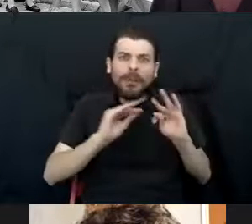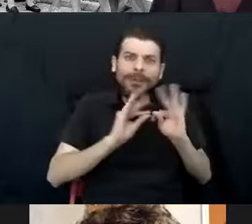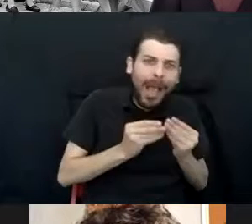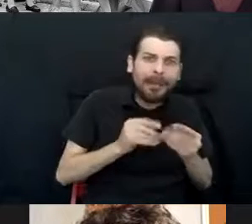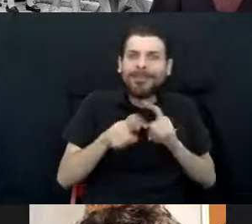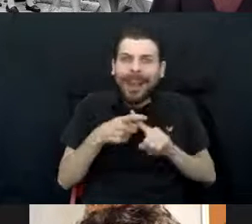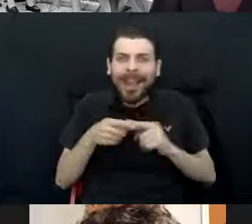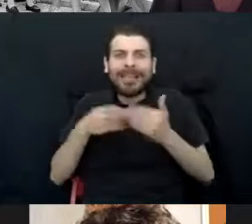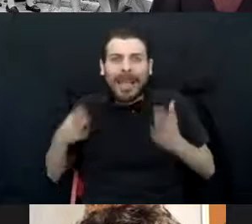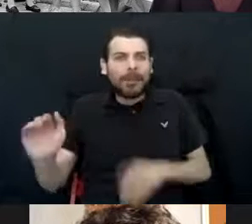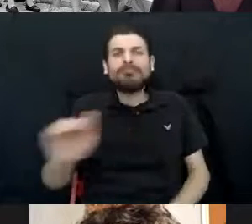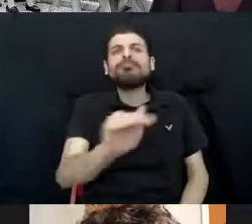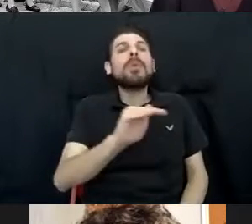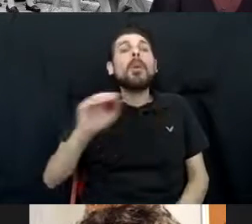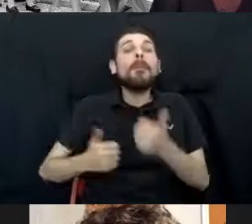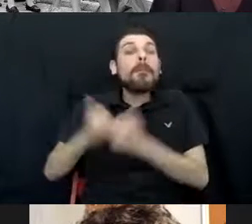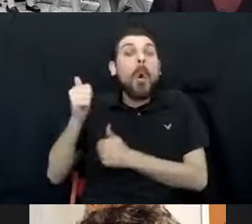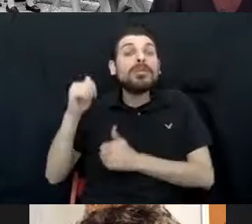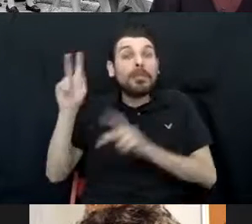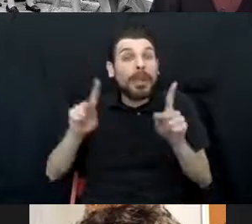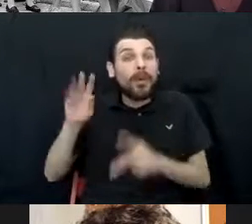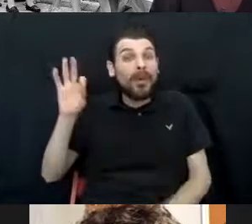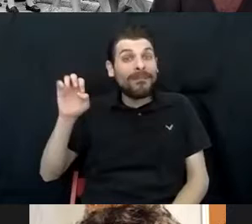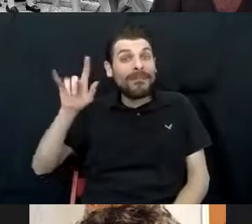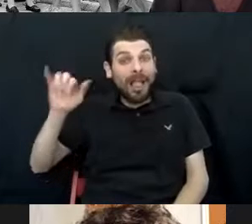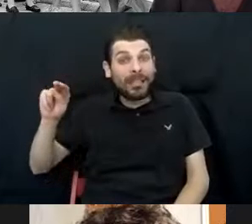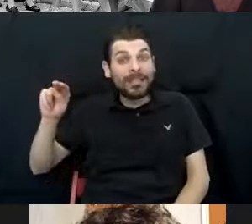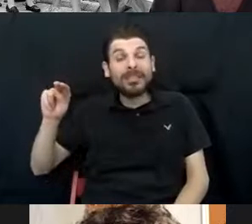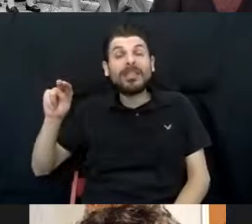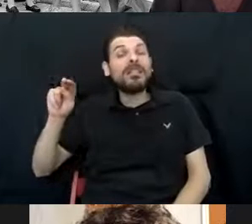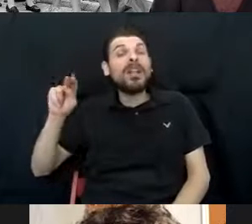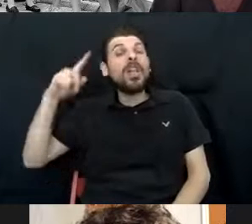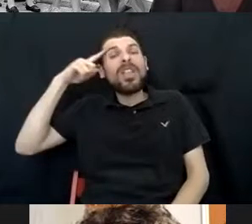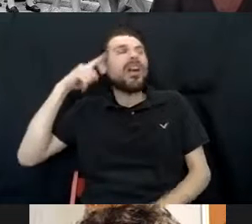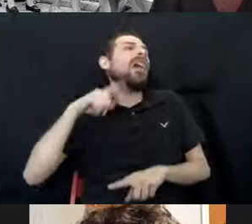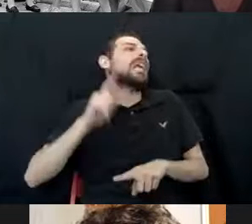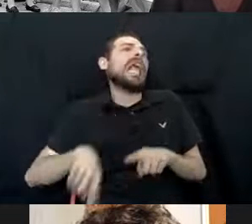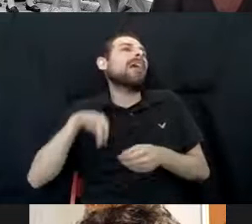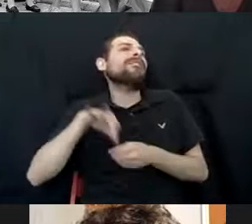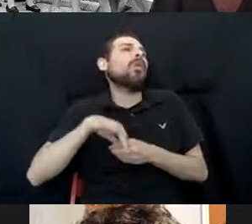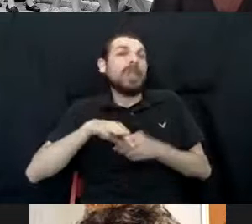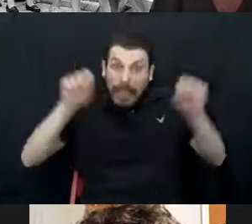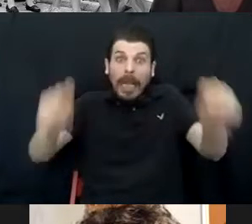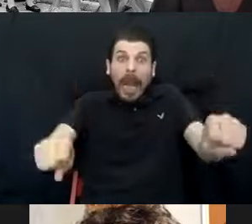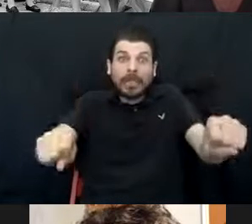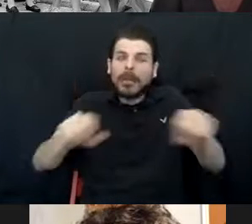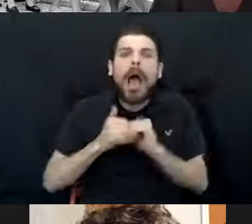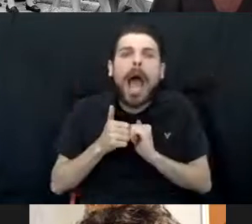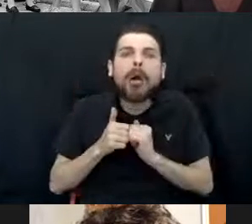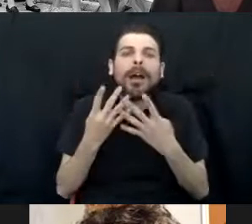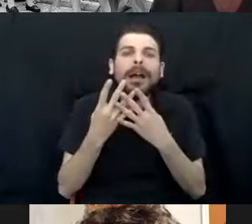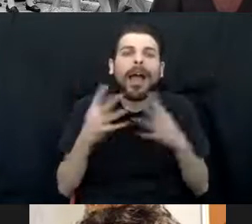Most felons do not know that they can vote. All they have to be is out of jail. They don't have